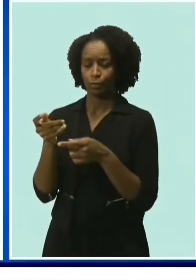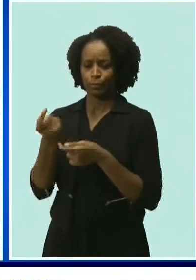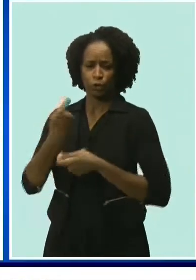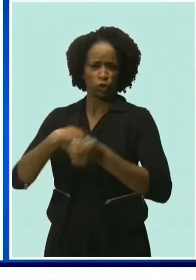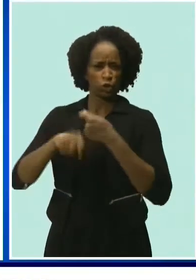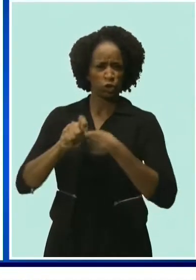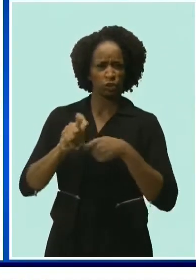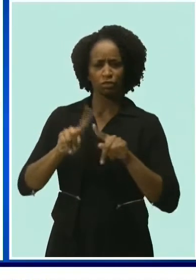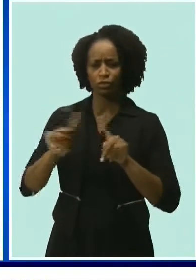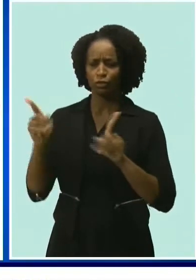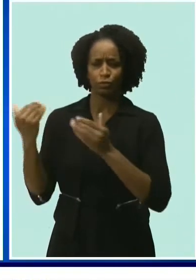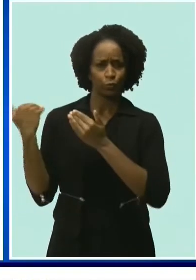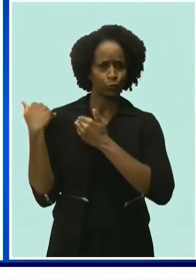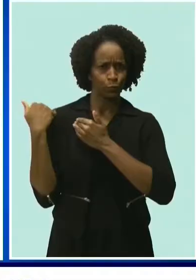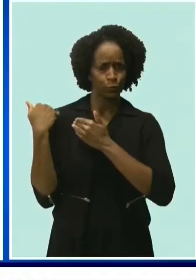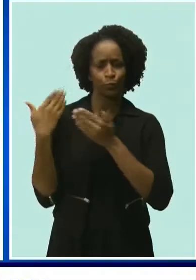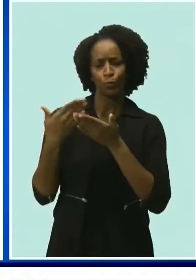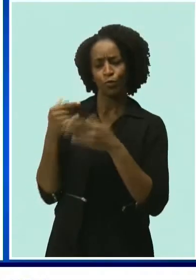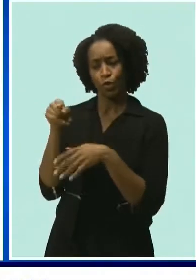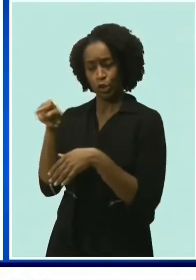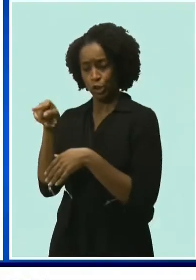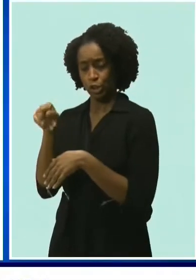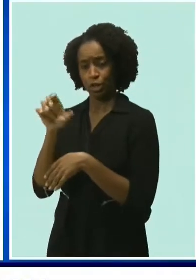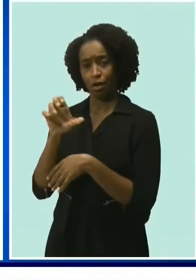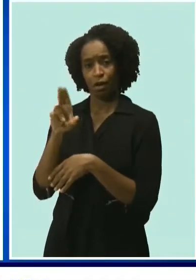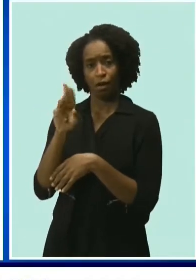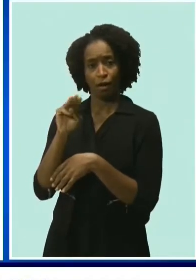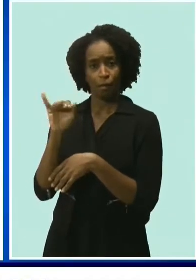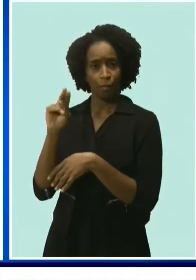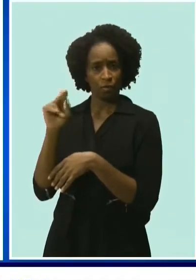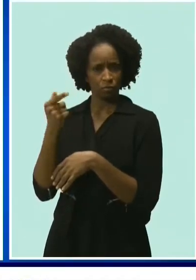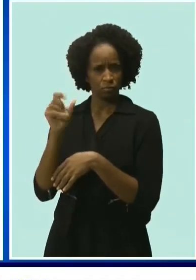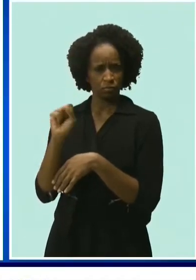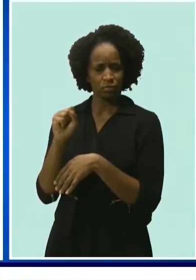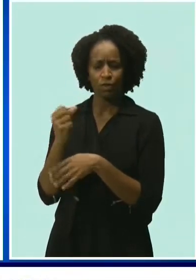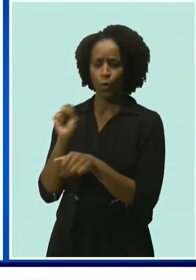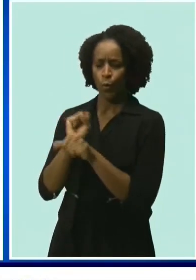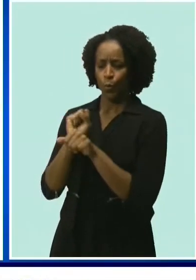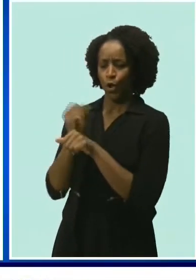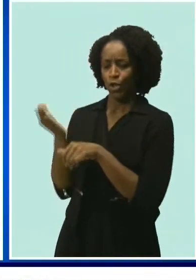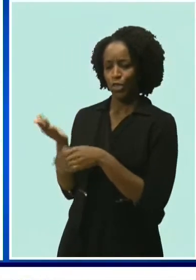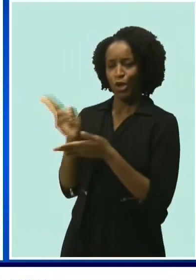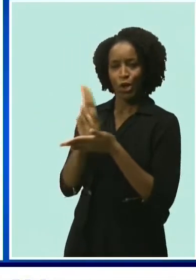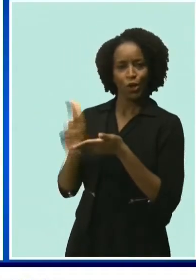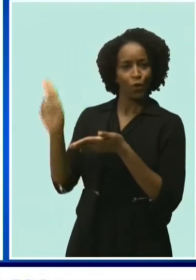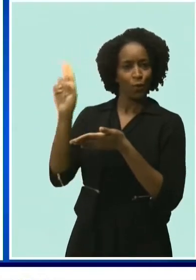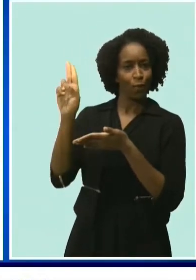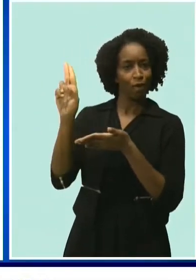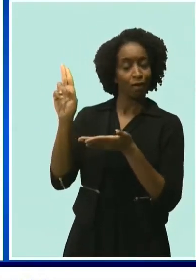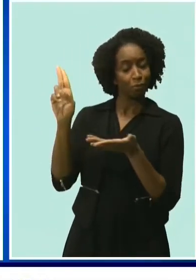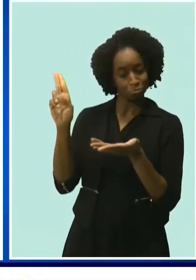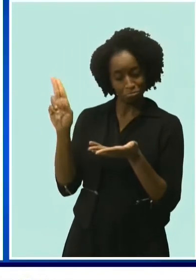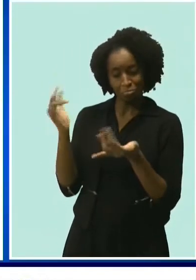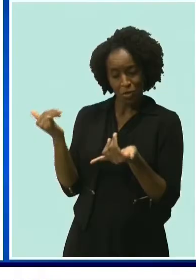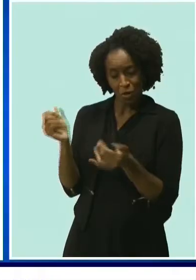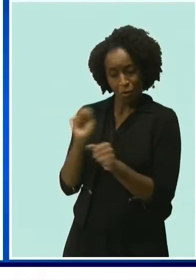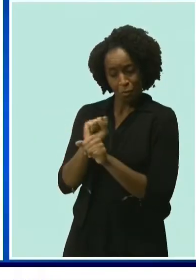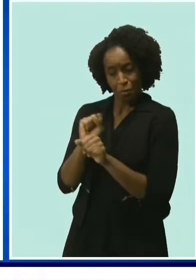West Indies. Their loss is now our gain, and I welcome her to the effort, especially at this